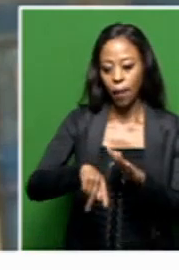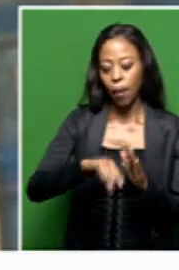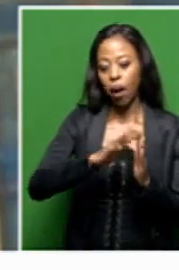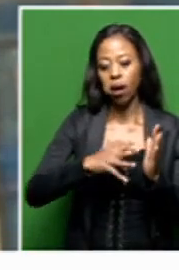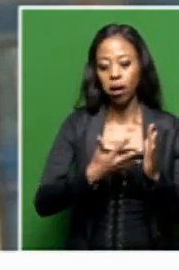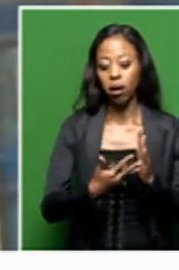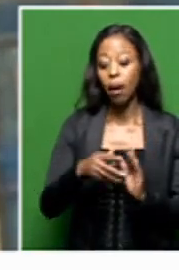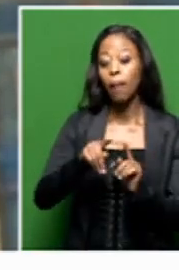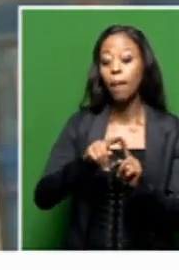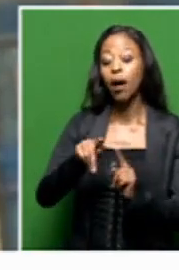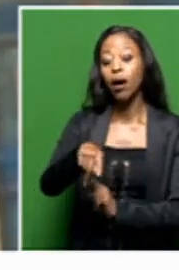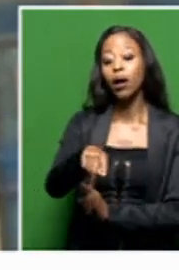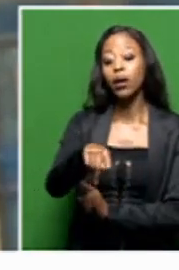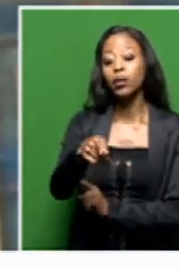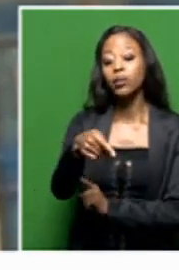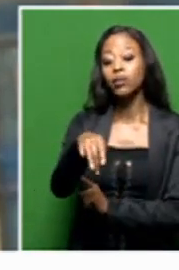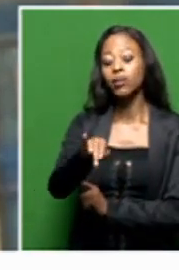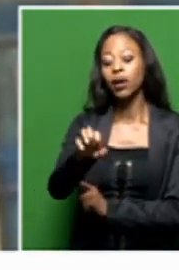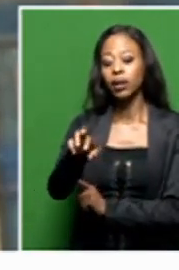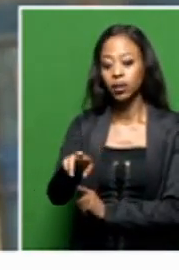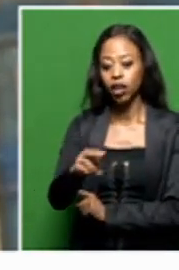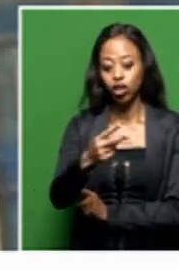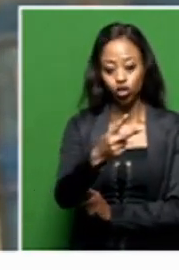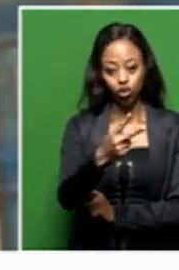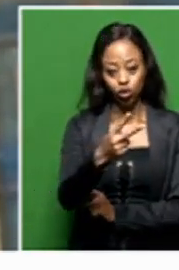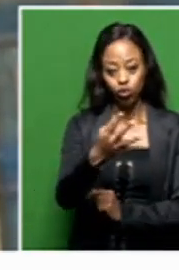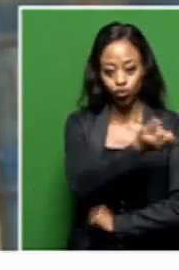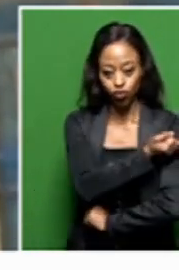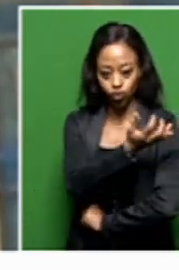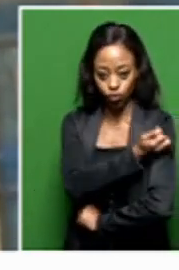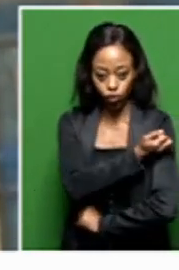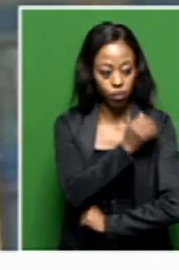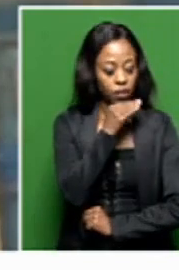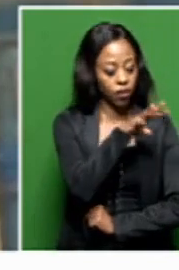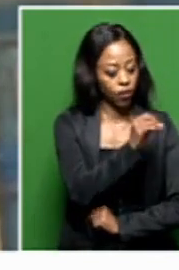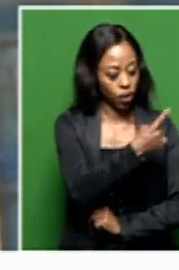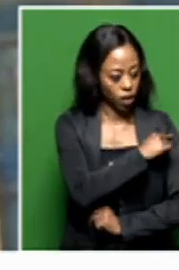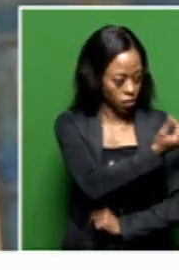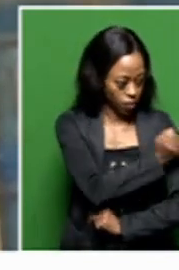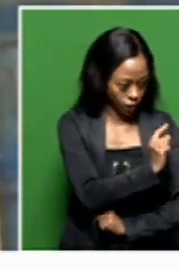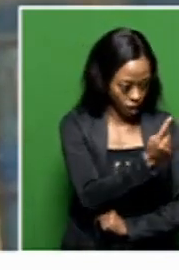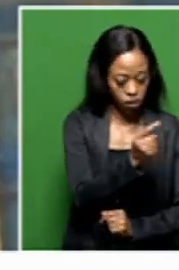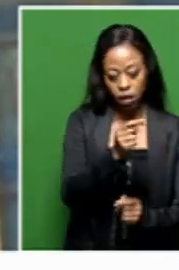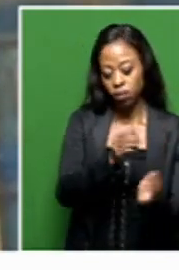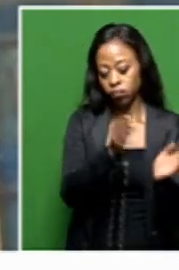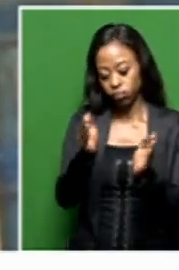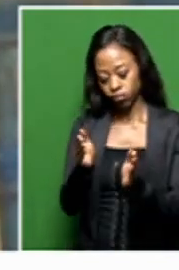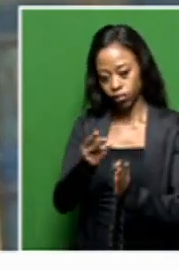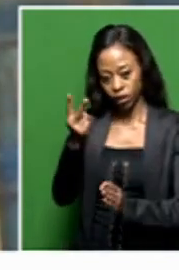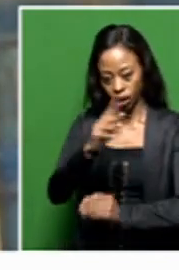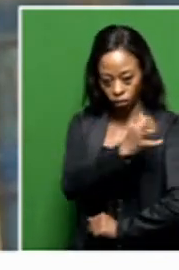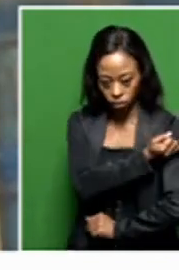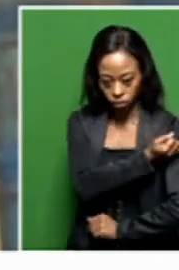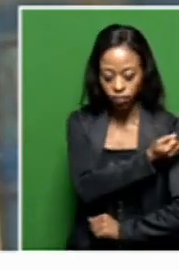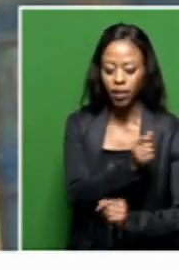For Pfizer, it has been 2 doses, 42 days apart, and that's the primary schedule. And then at a point somewhere along